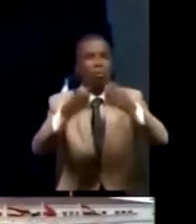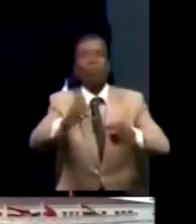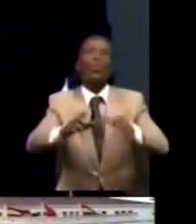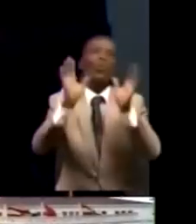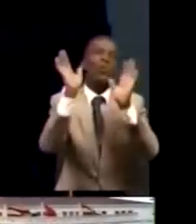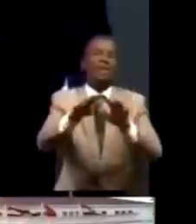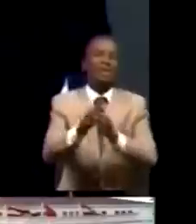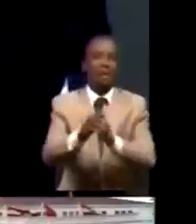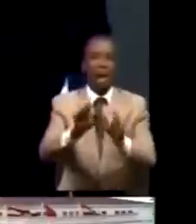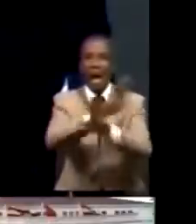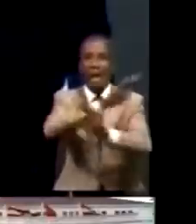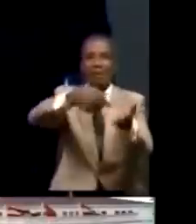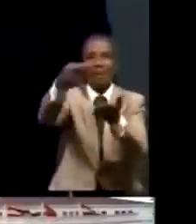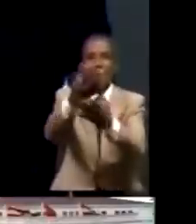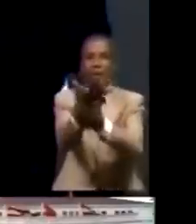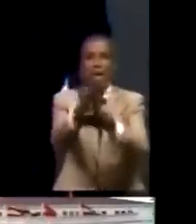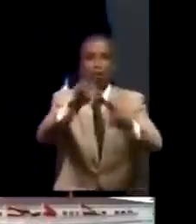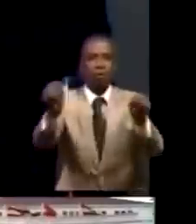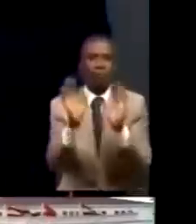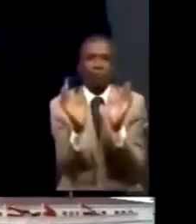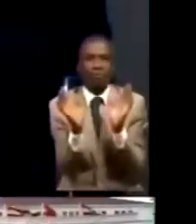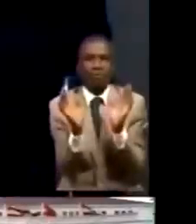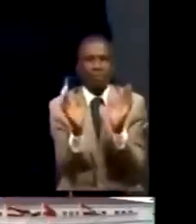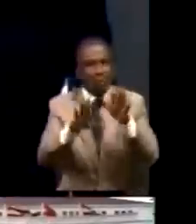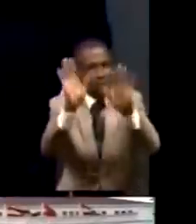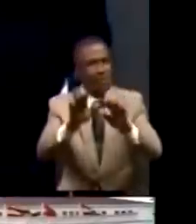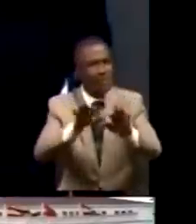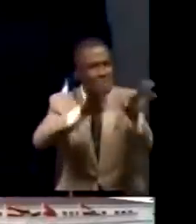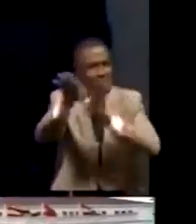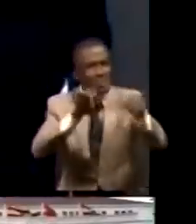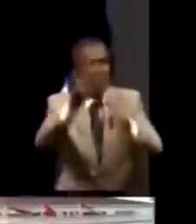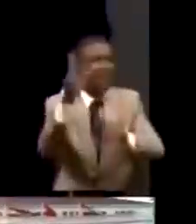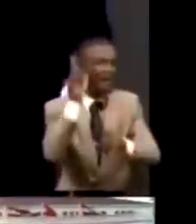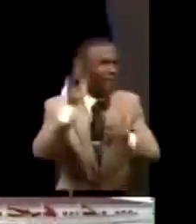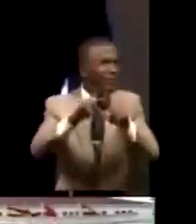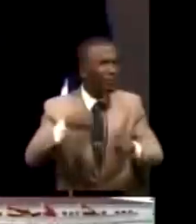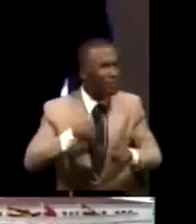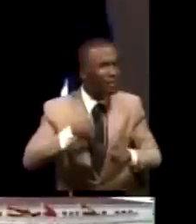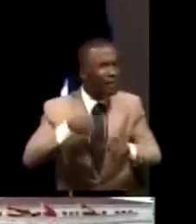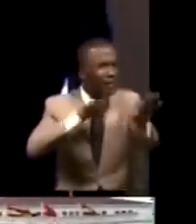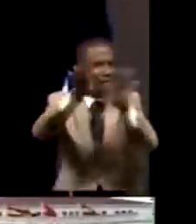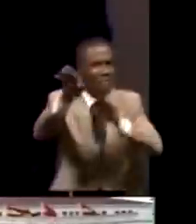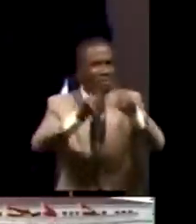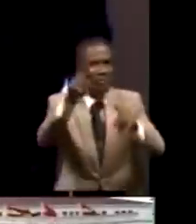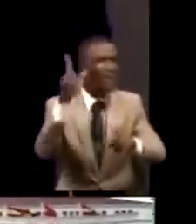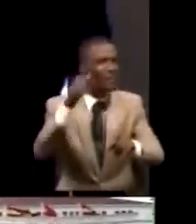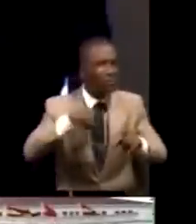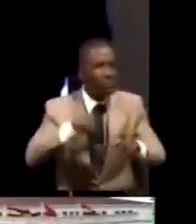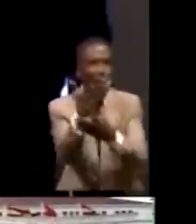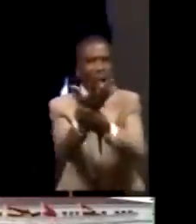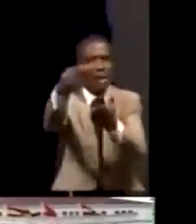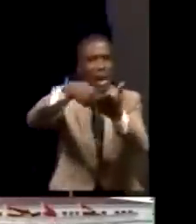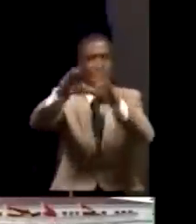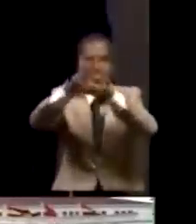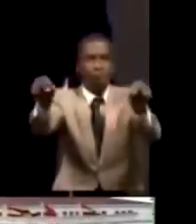summary sheets I did not sign. I'm answering the question. Can you be patient with me? Okay. So I did not sign Bono East. I did